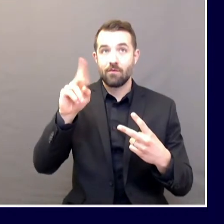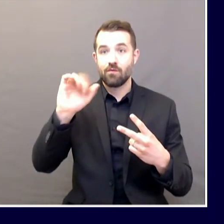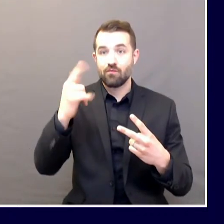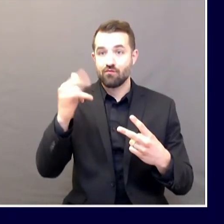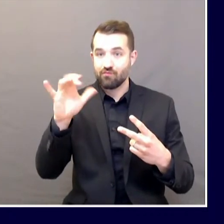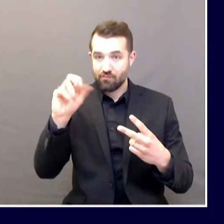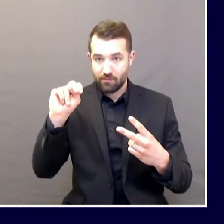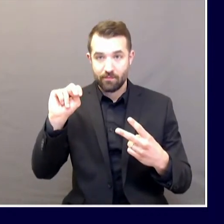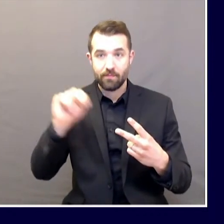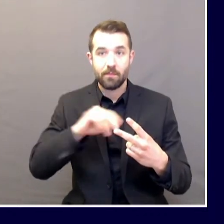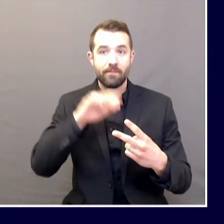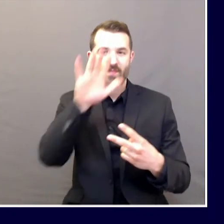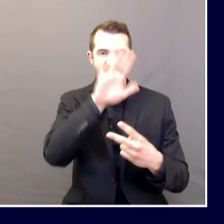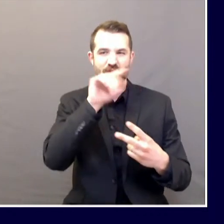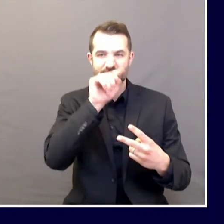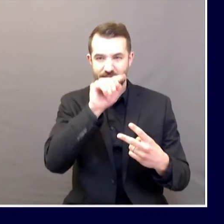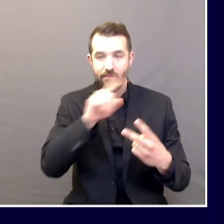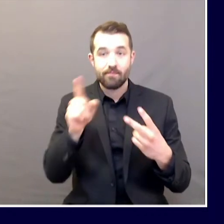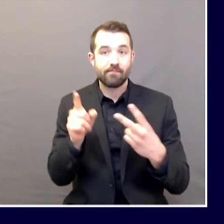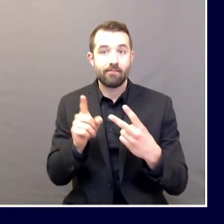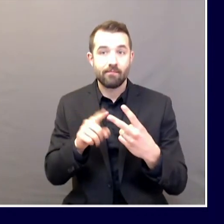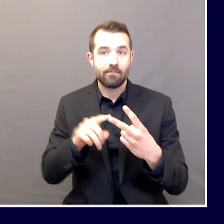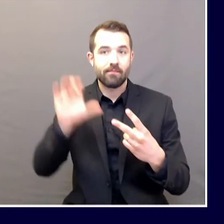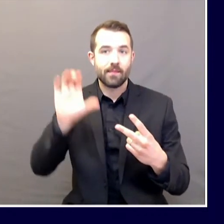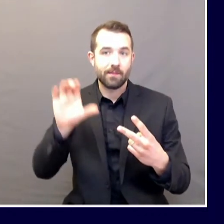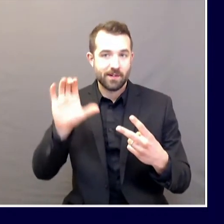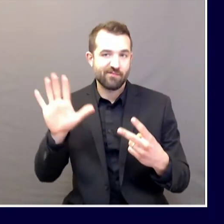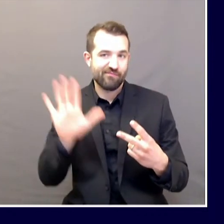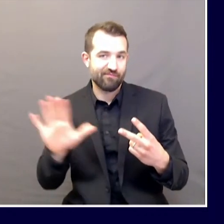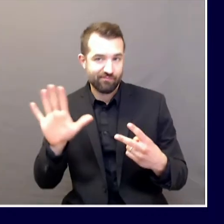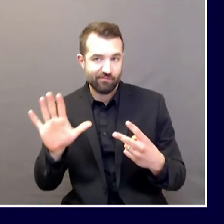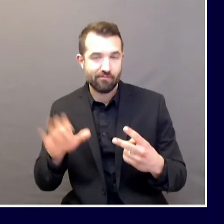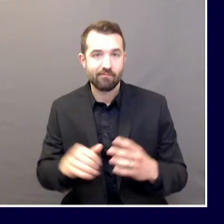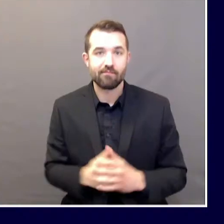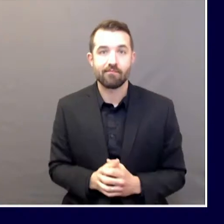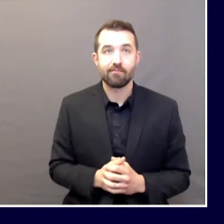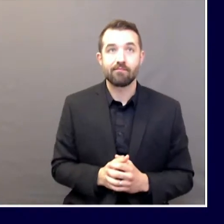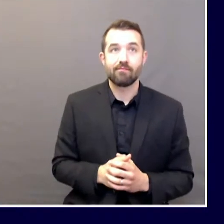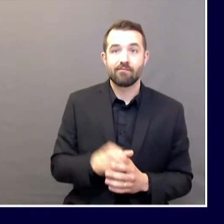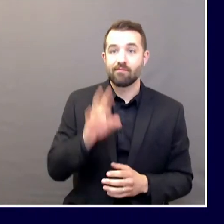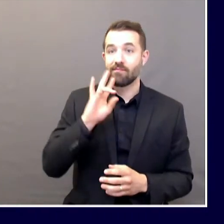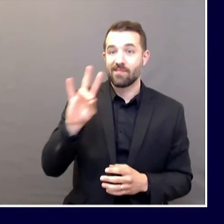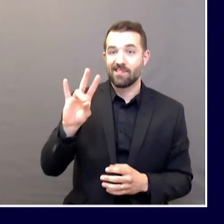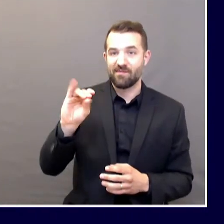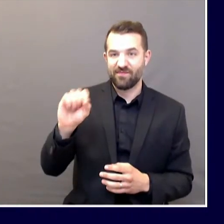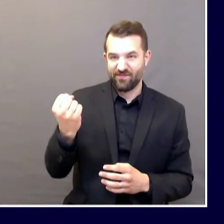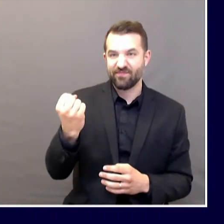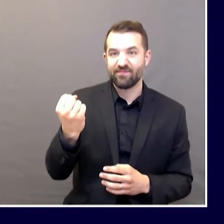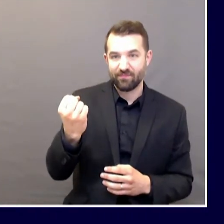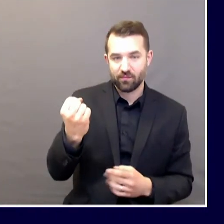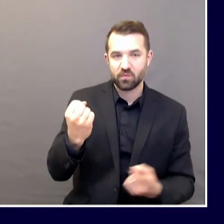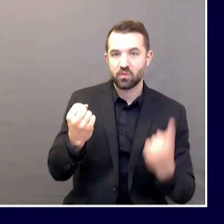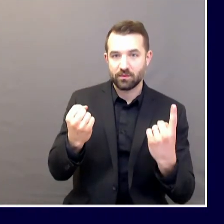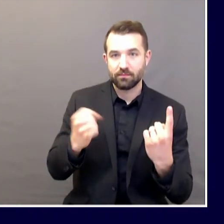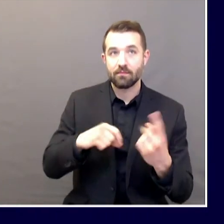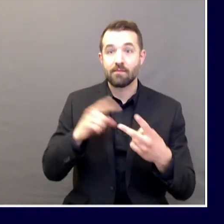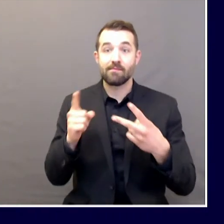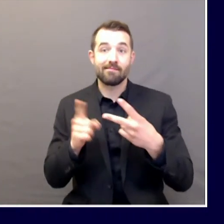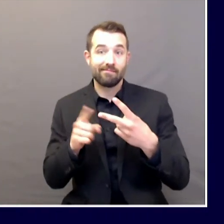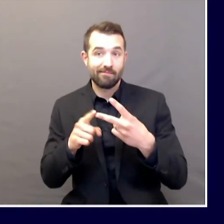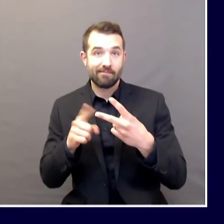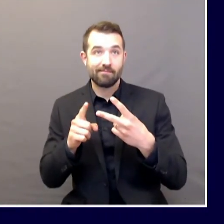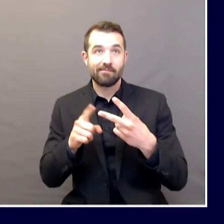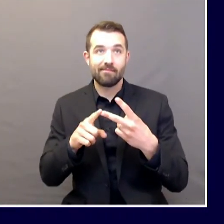Cumberland County. One was in his 70s and the other in his 80s. Their deaths mark